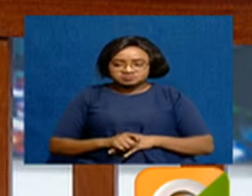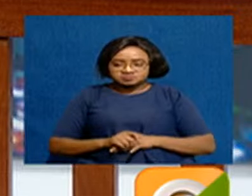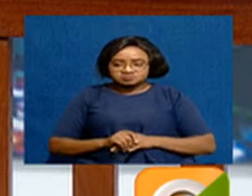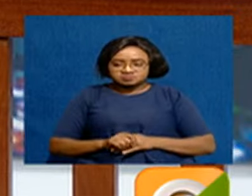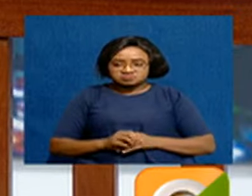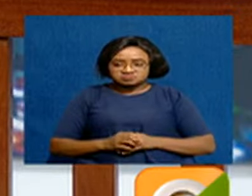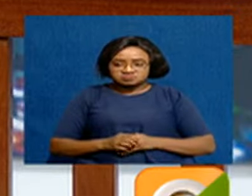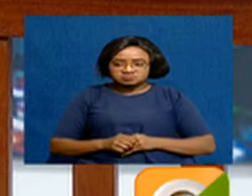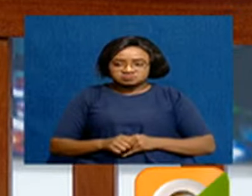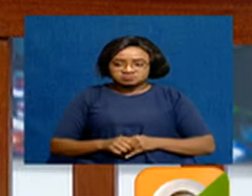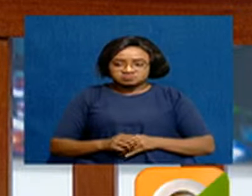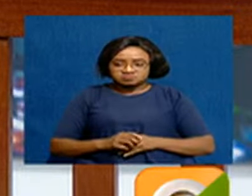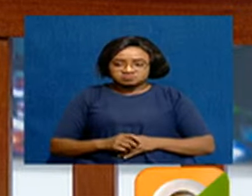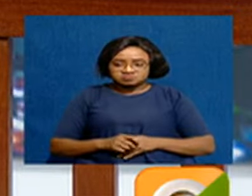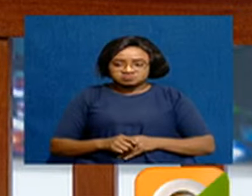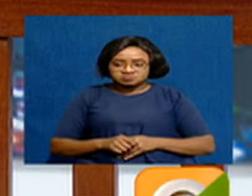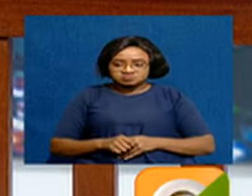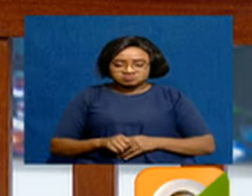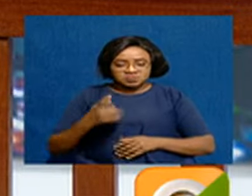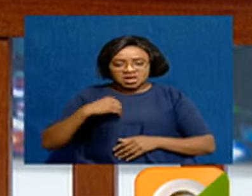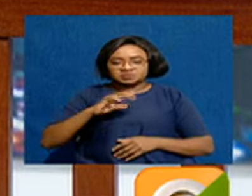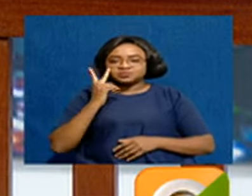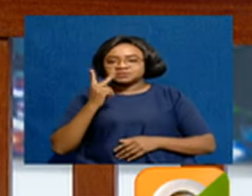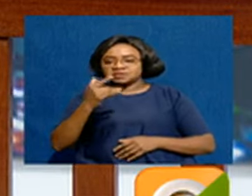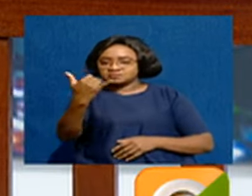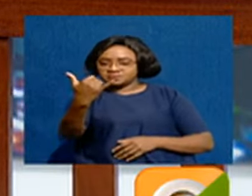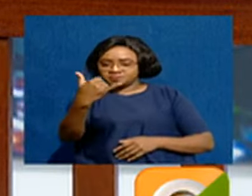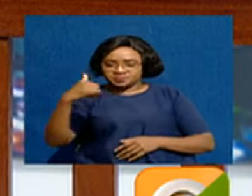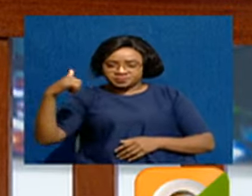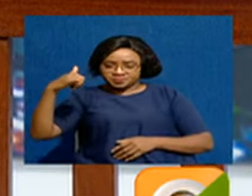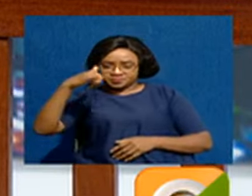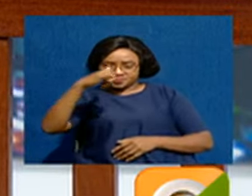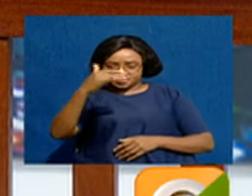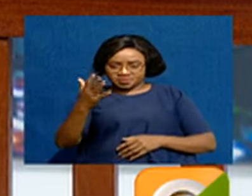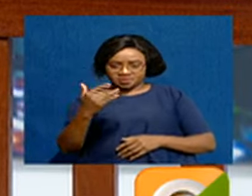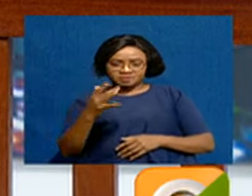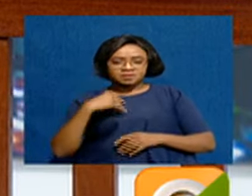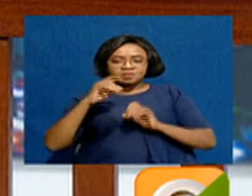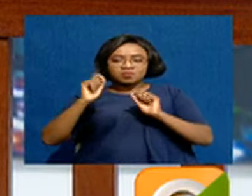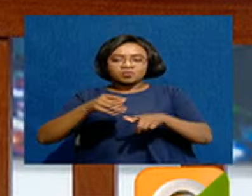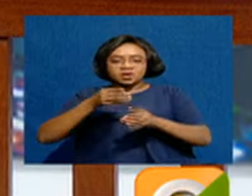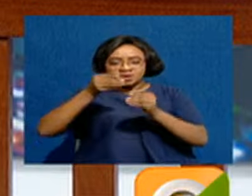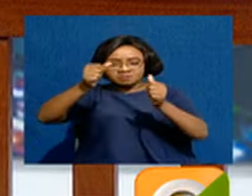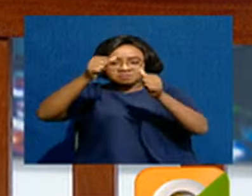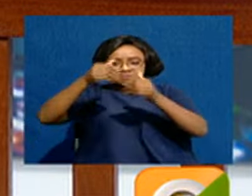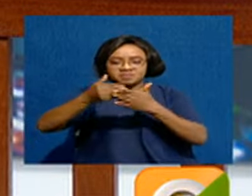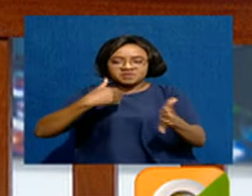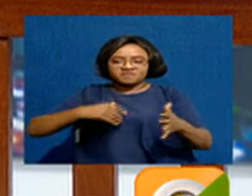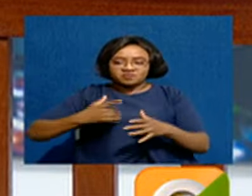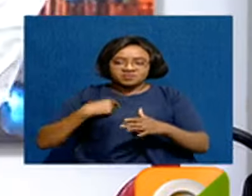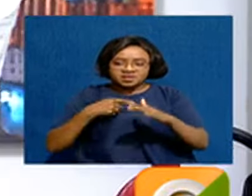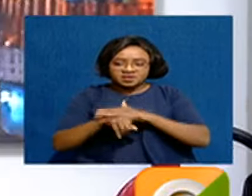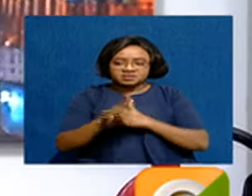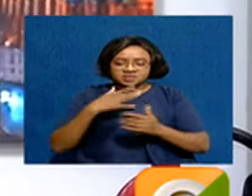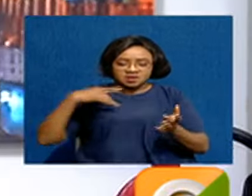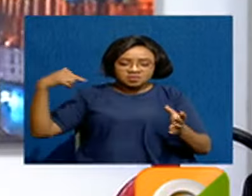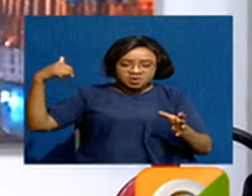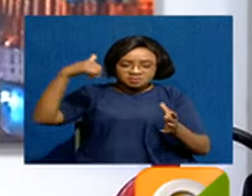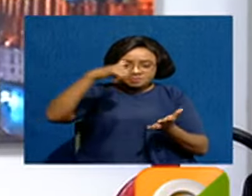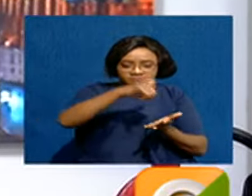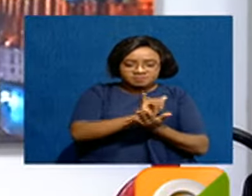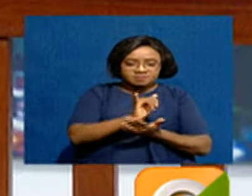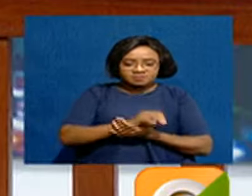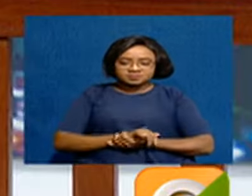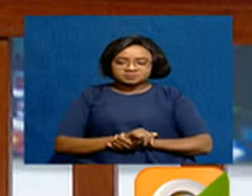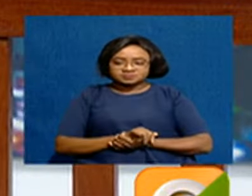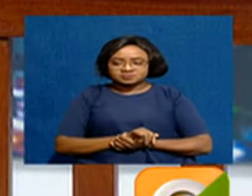will deal with them, not even coming. We'll see them coming, and we will deal with them before they enter our airspace. Yes.